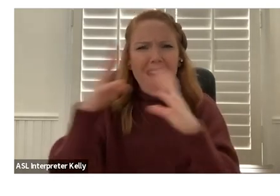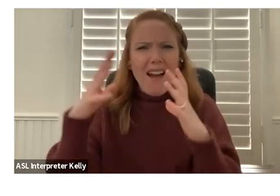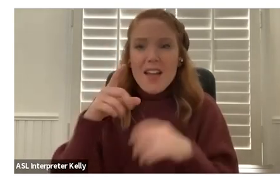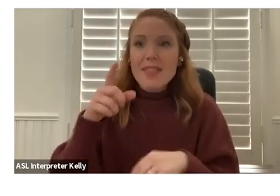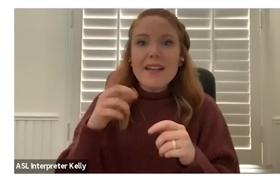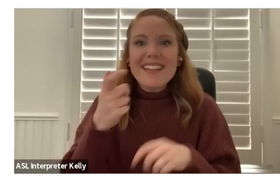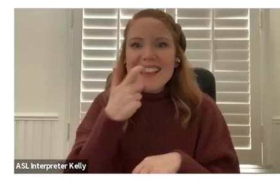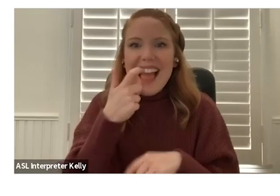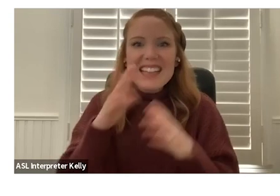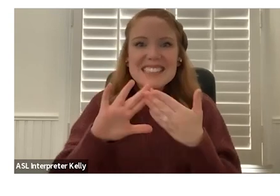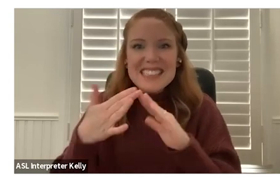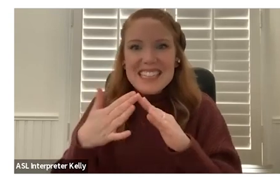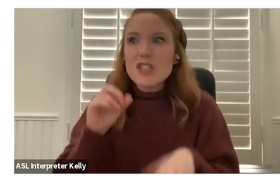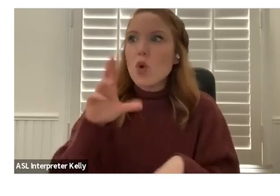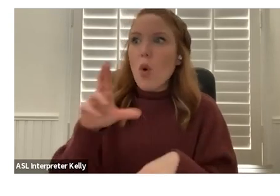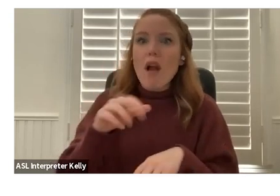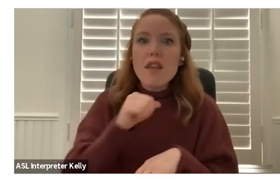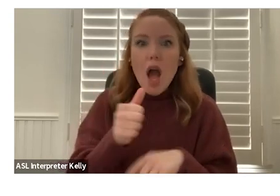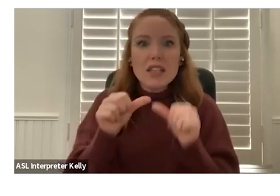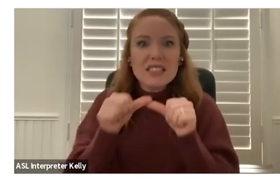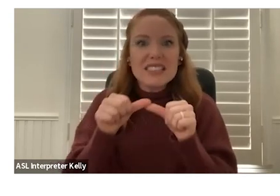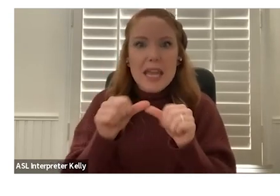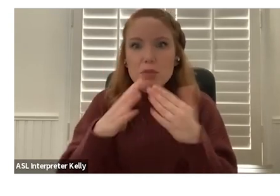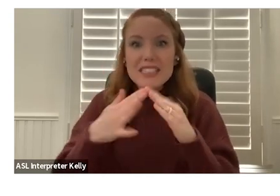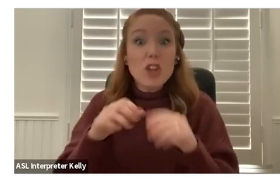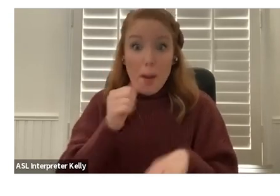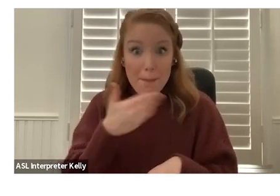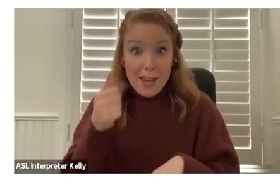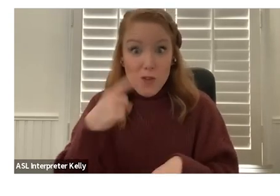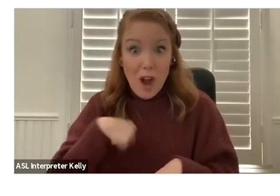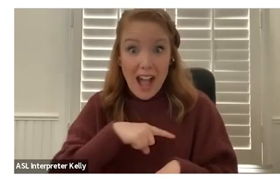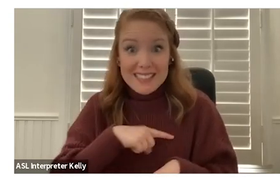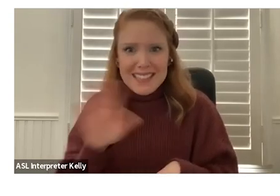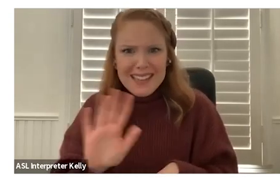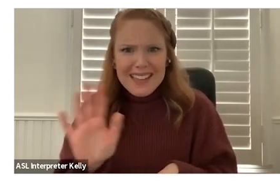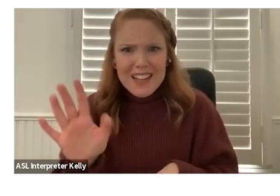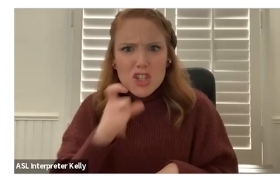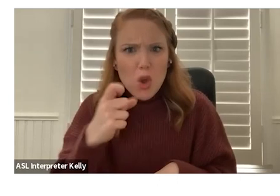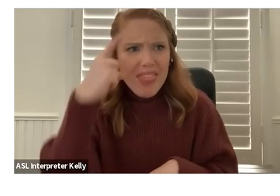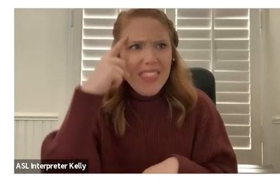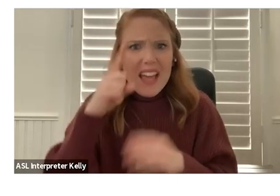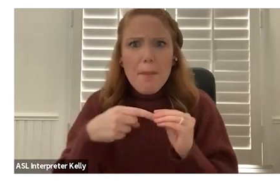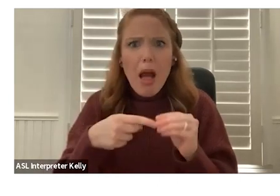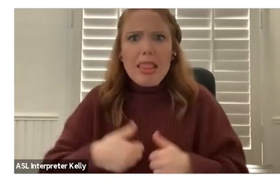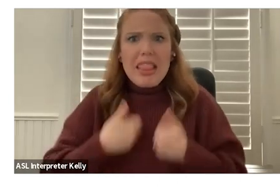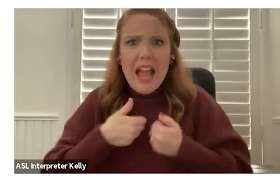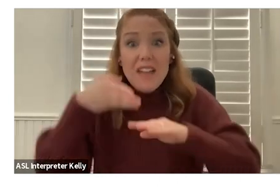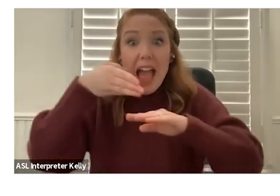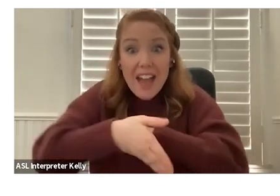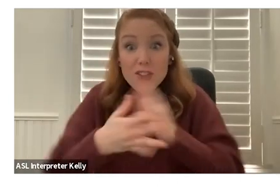cannot live or exist outside of seasonal limits. So there are areas in this world where you can't have watermelon in